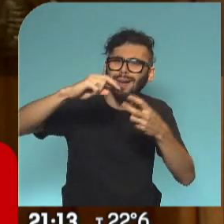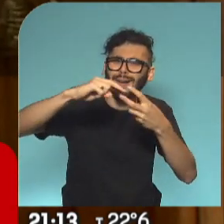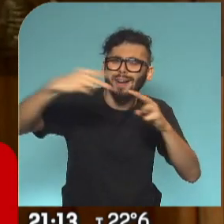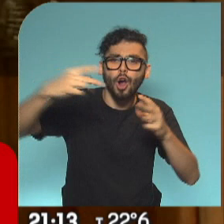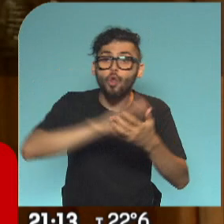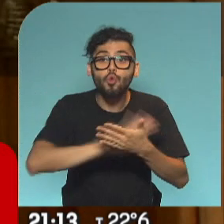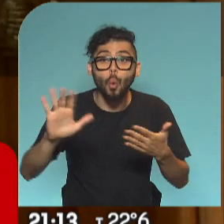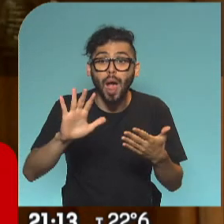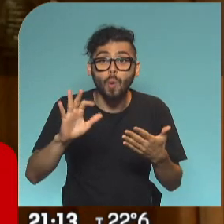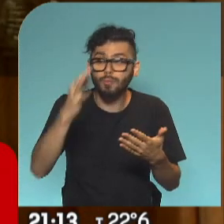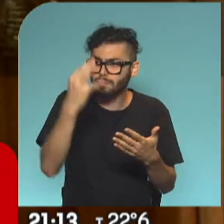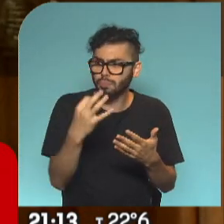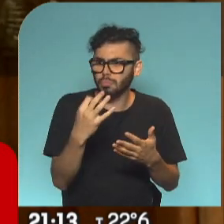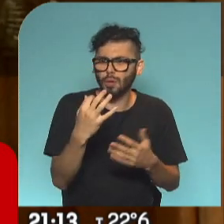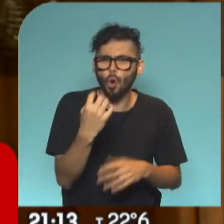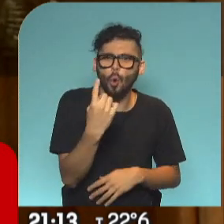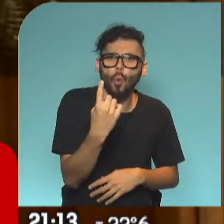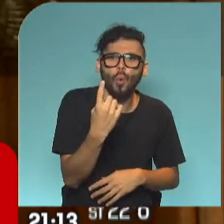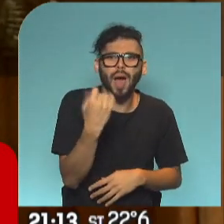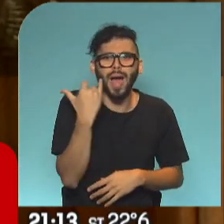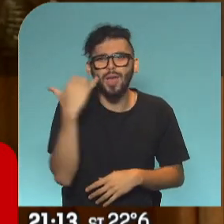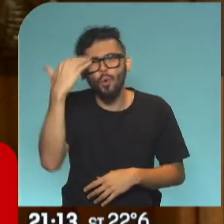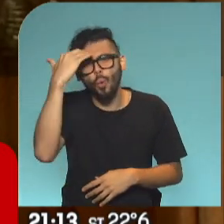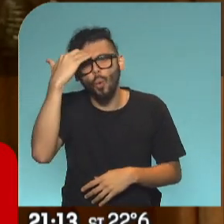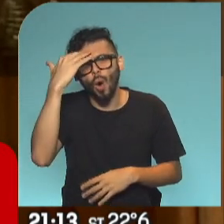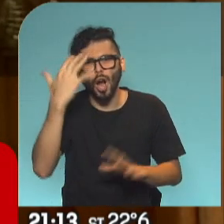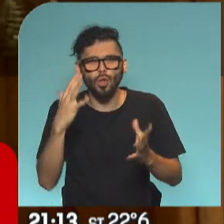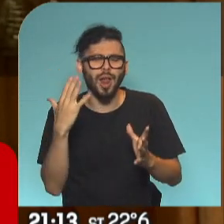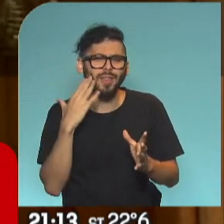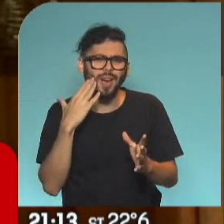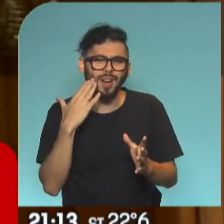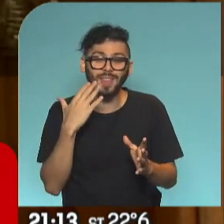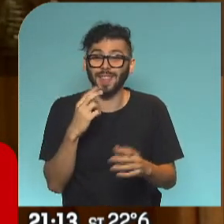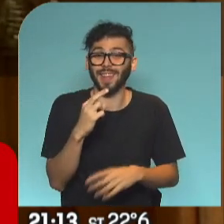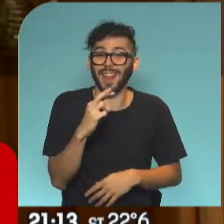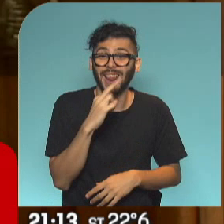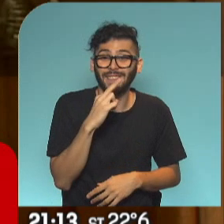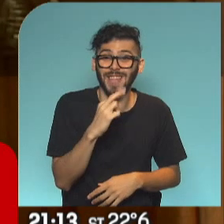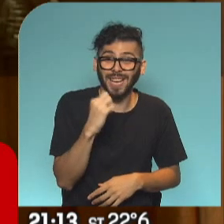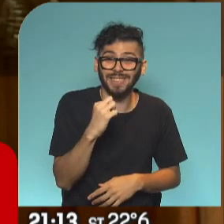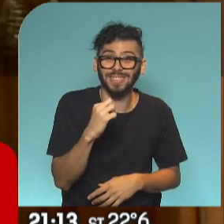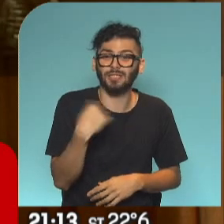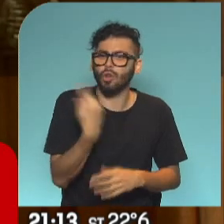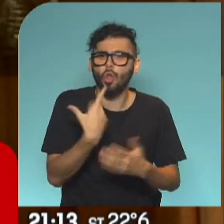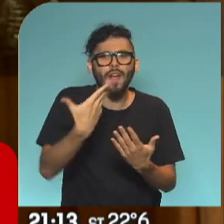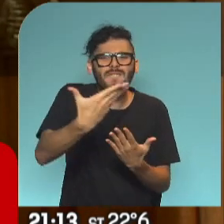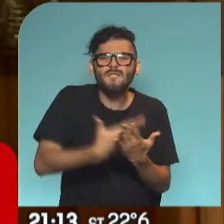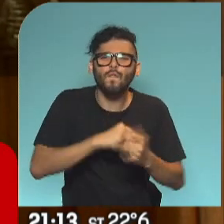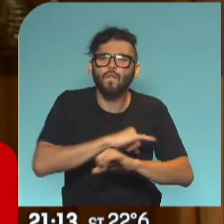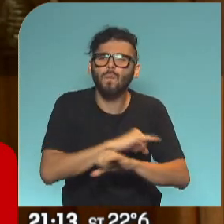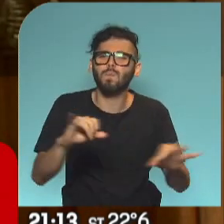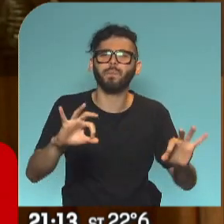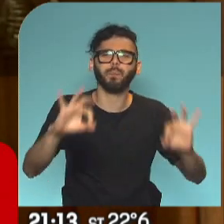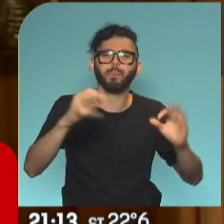transmissibility of this new strain at, I think, 3:15 on Friday afternoon, we lodged all